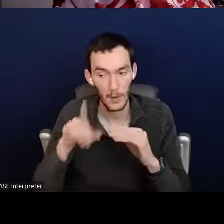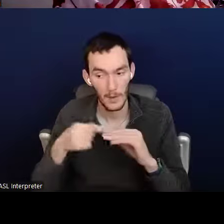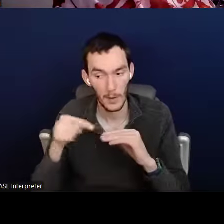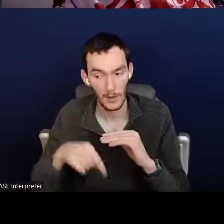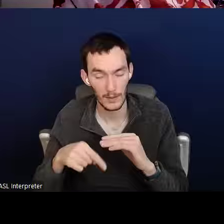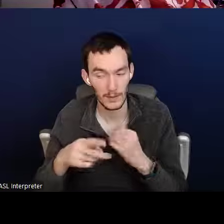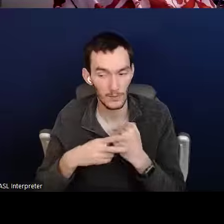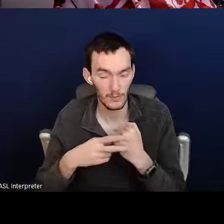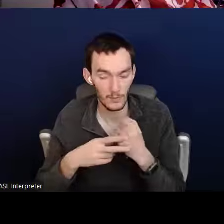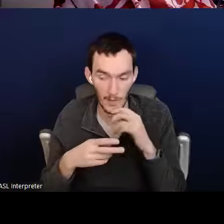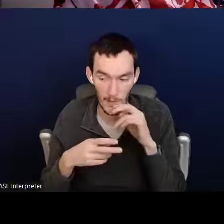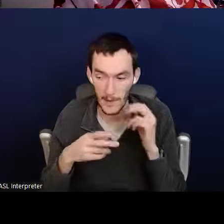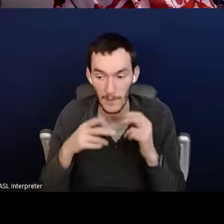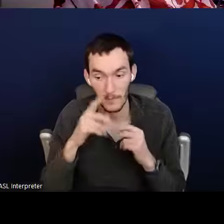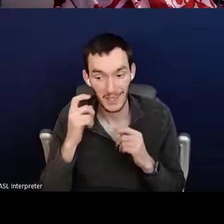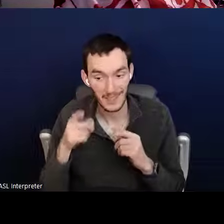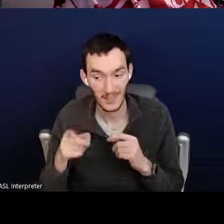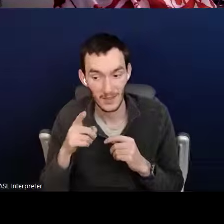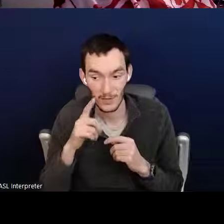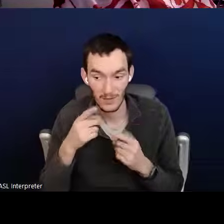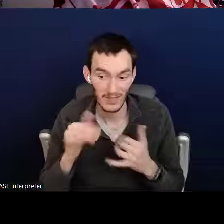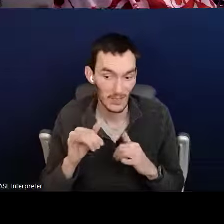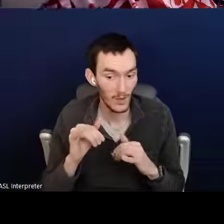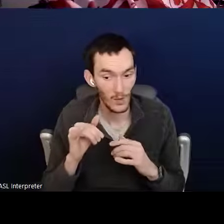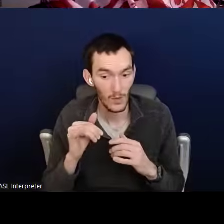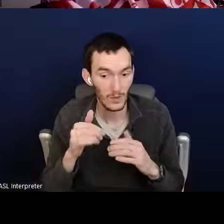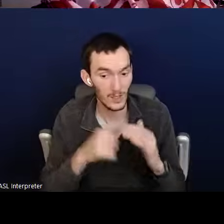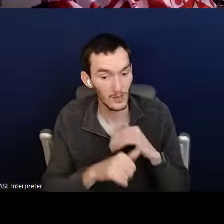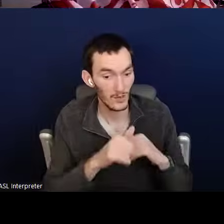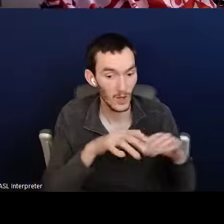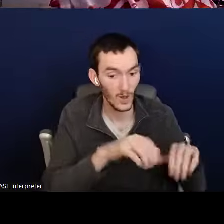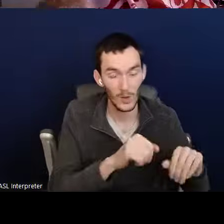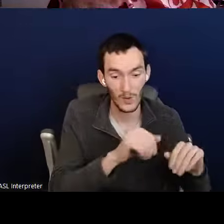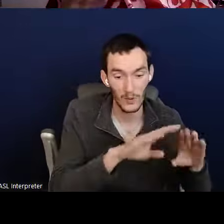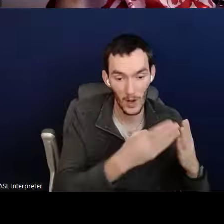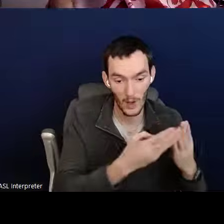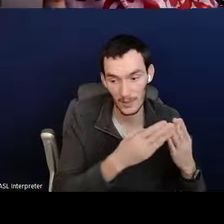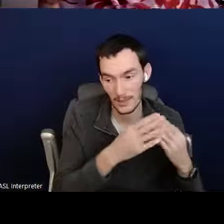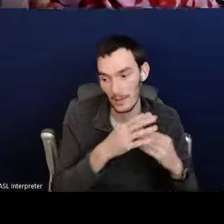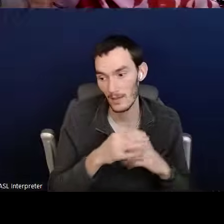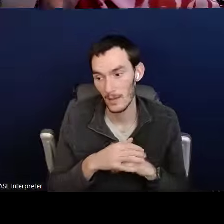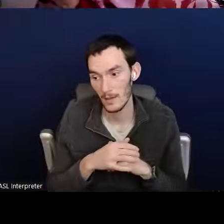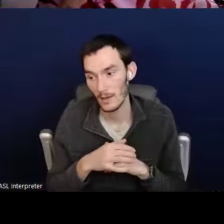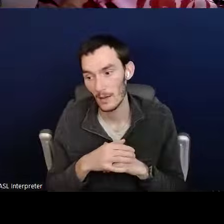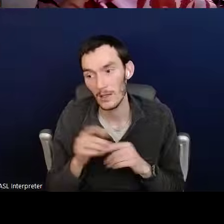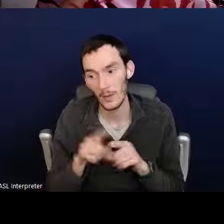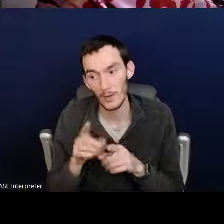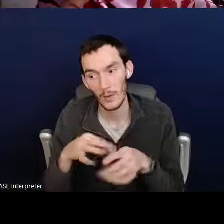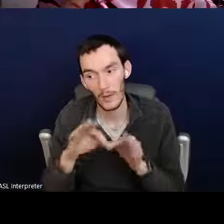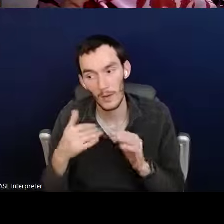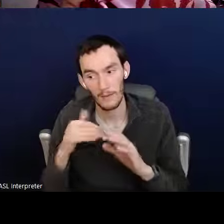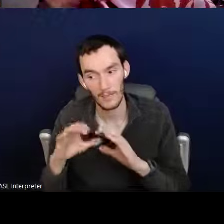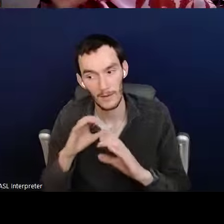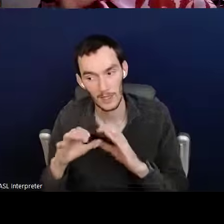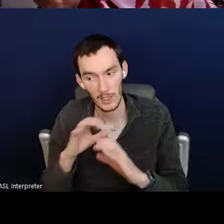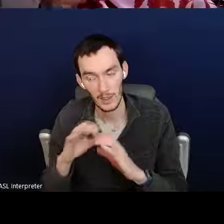are the bodies that continue to be held in place by colonial archaeological bureaucracy in a post-colonial state. It's also important to have these conversations